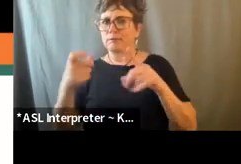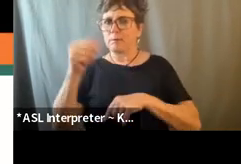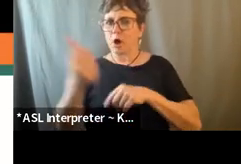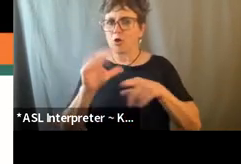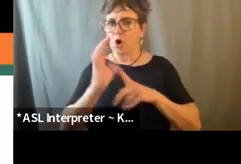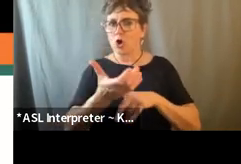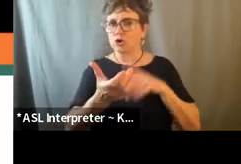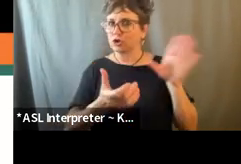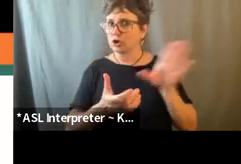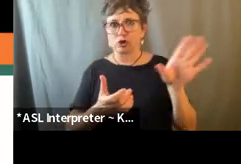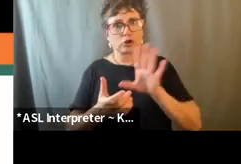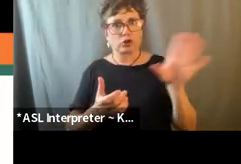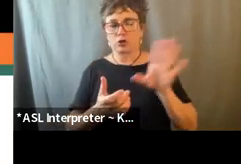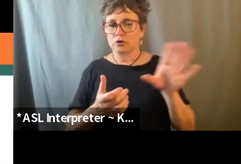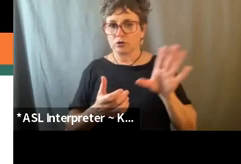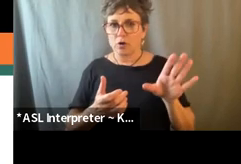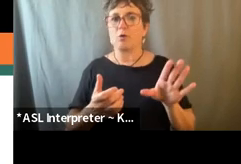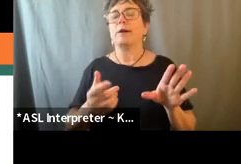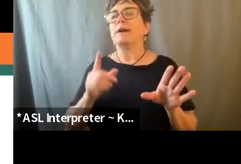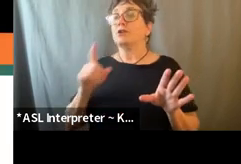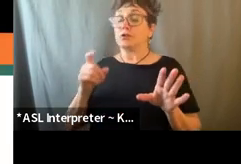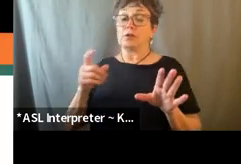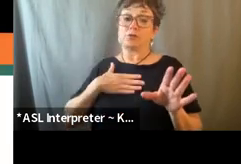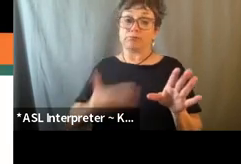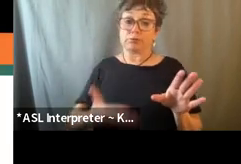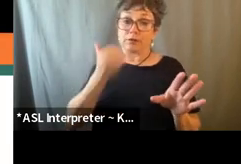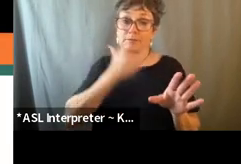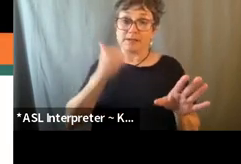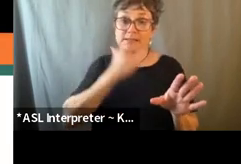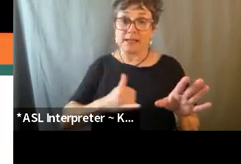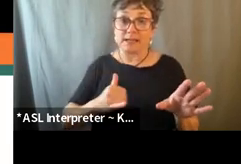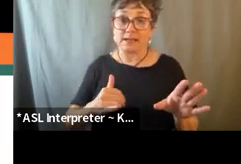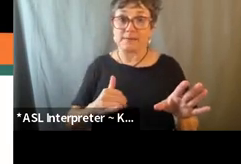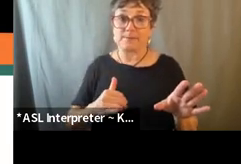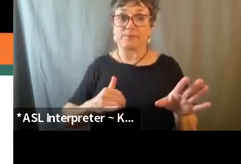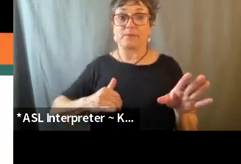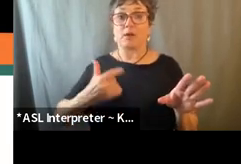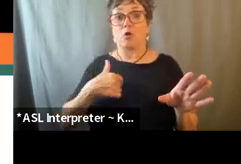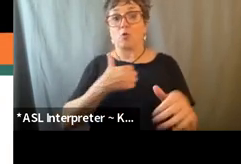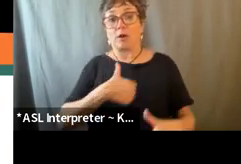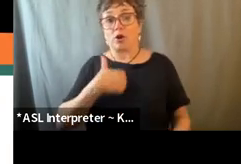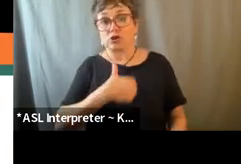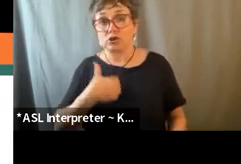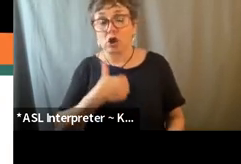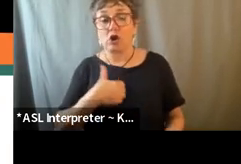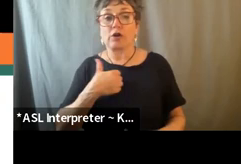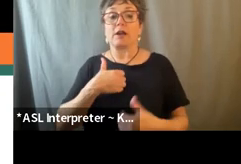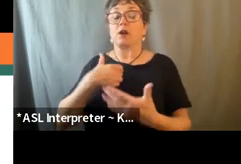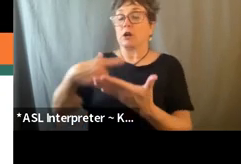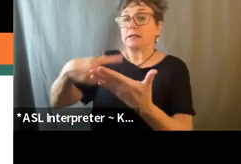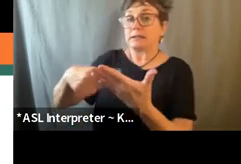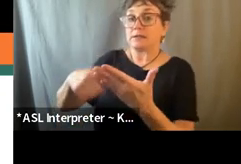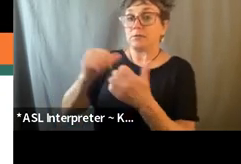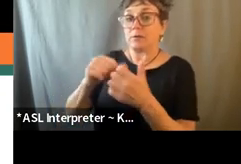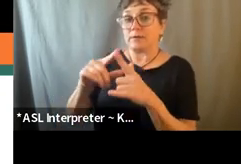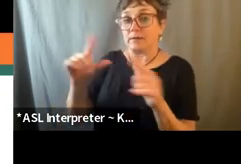own up to the mistake that we made. And we need to say that, we're really sorry and we're consulting with different people. And